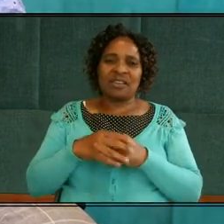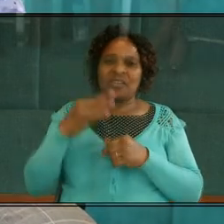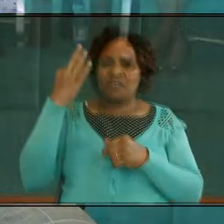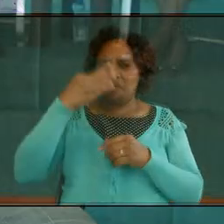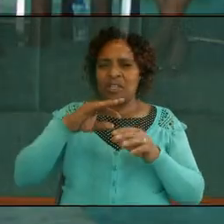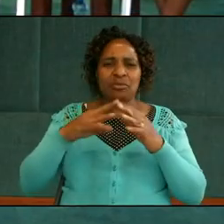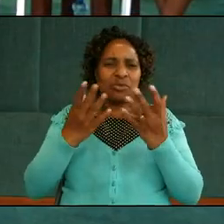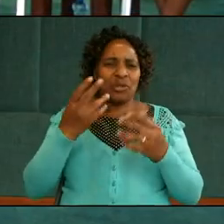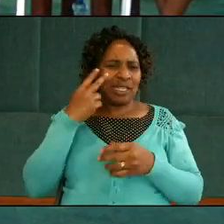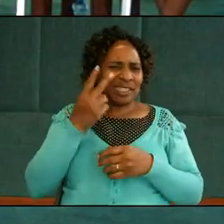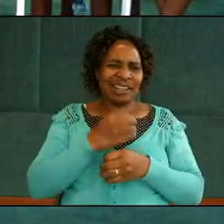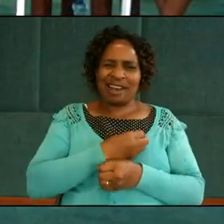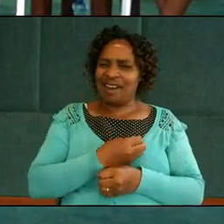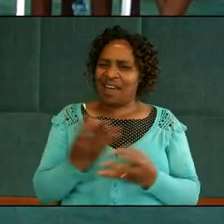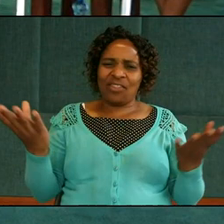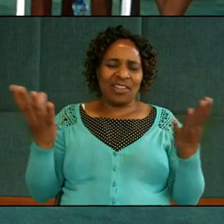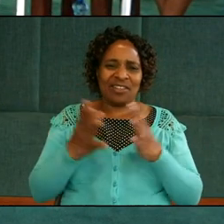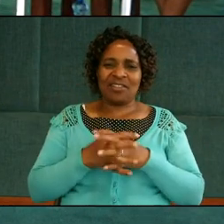say anything.